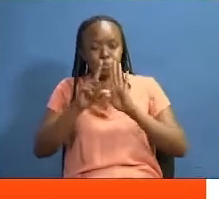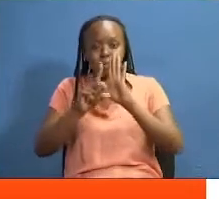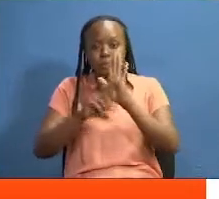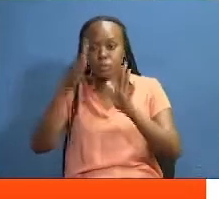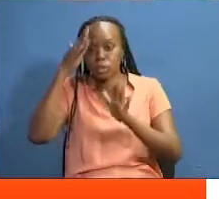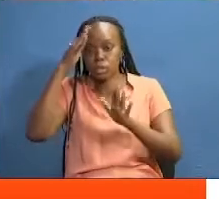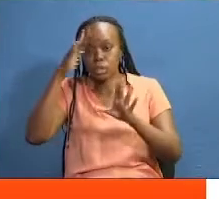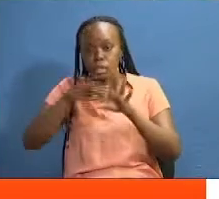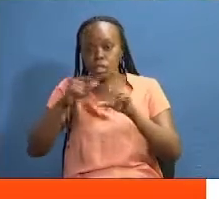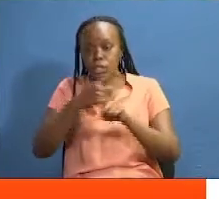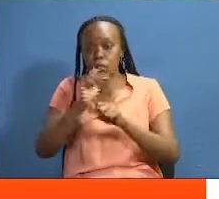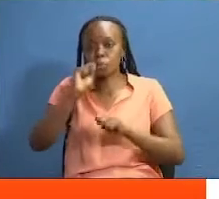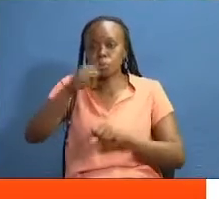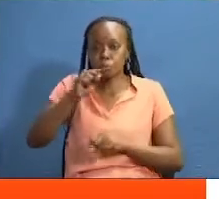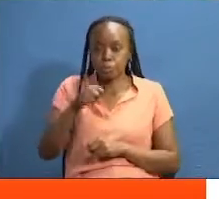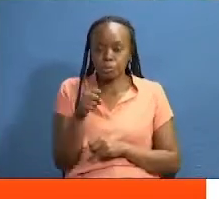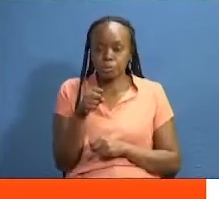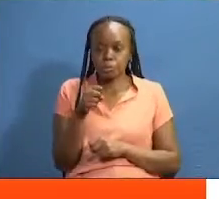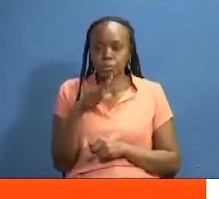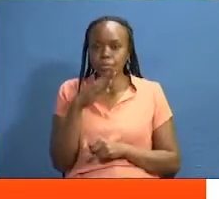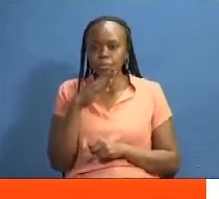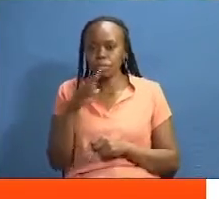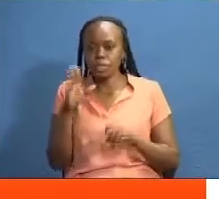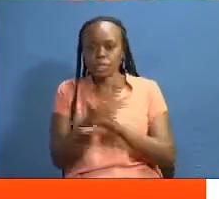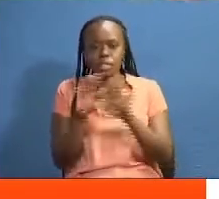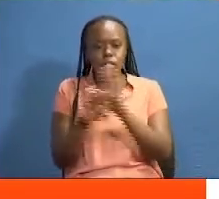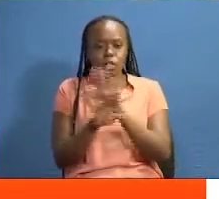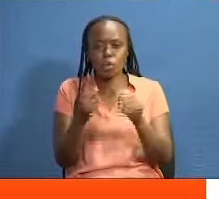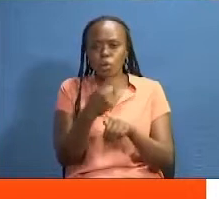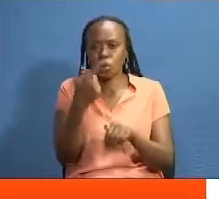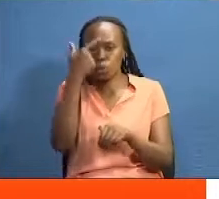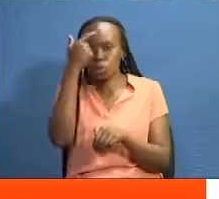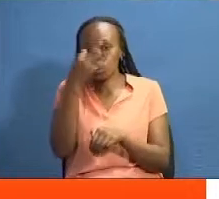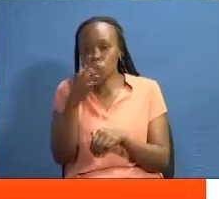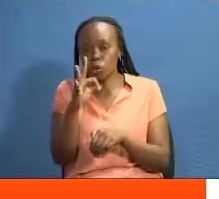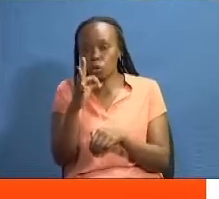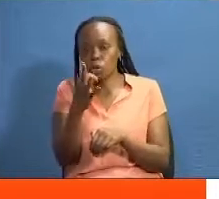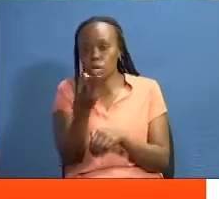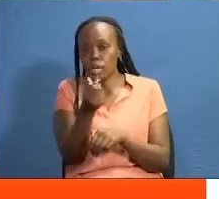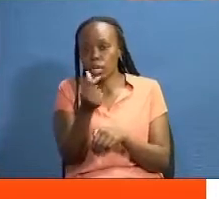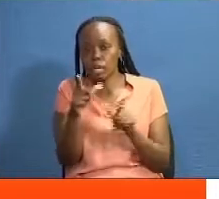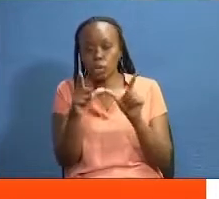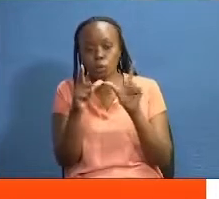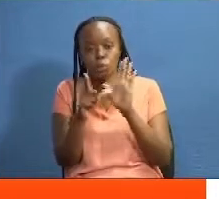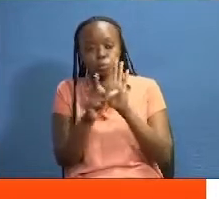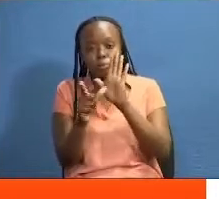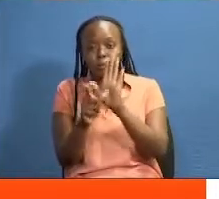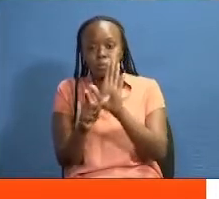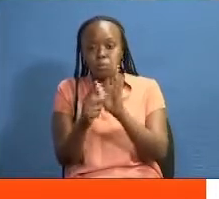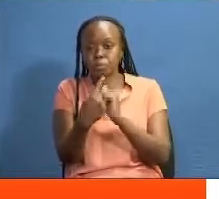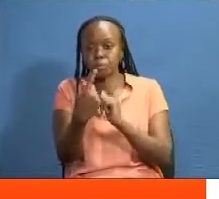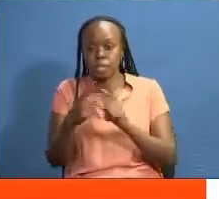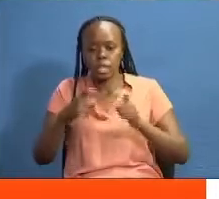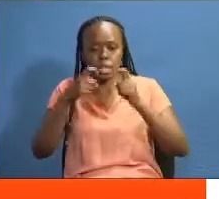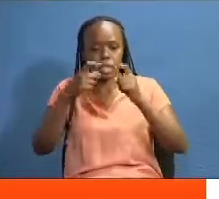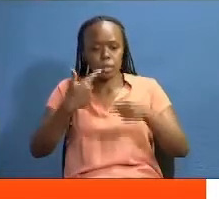an interview, you can beat everyone just because of that simple certificate. Right. Just give